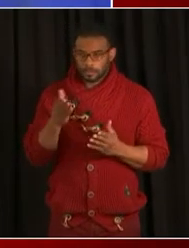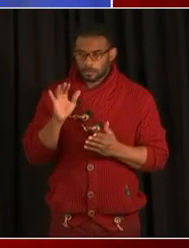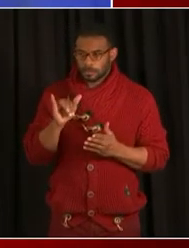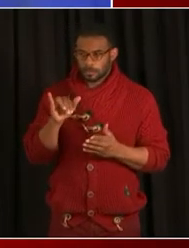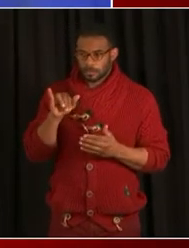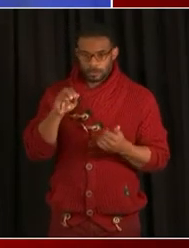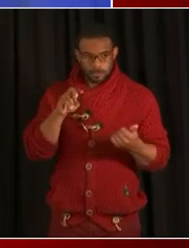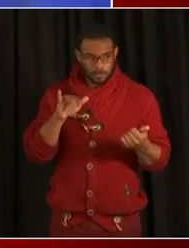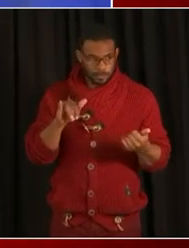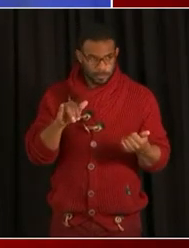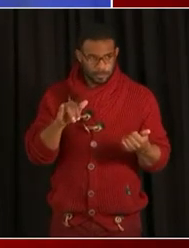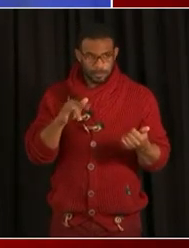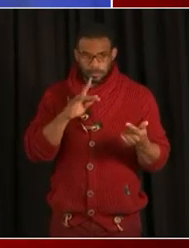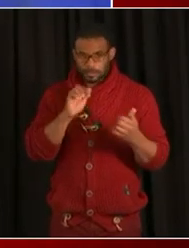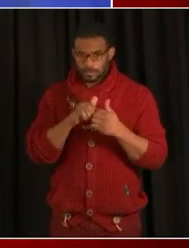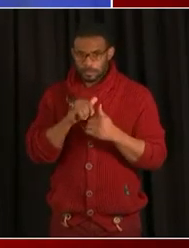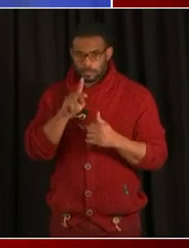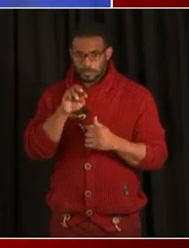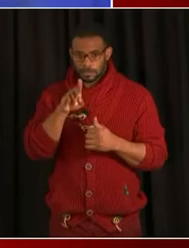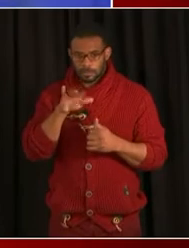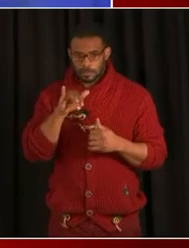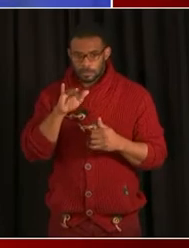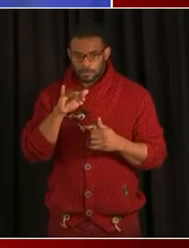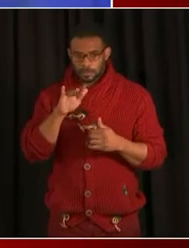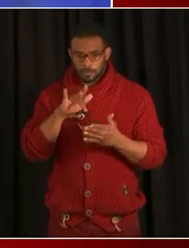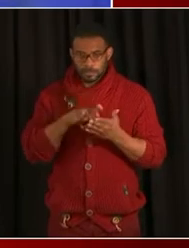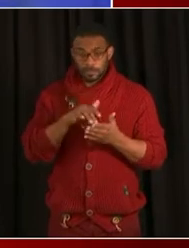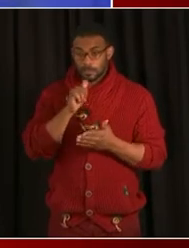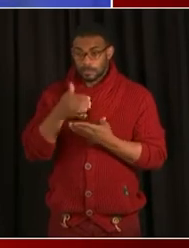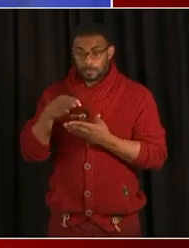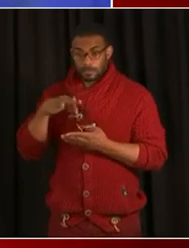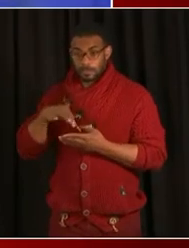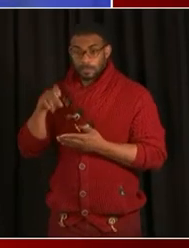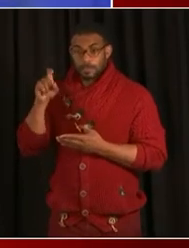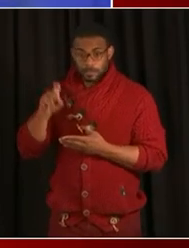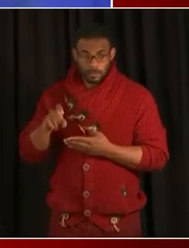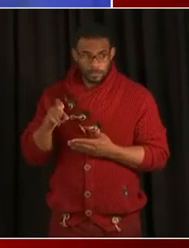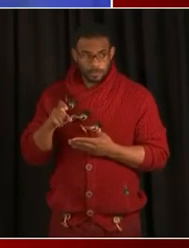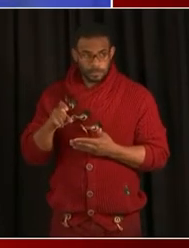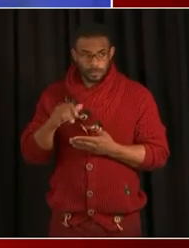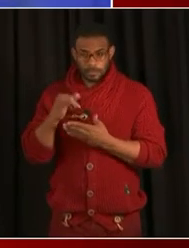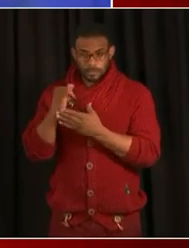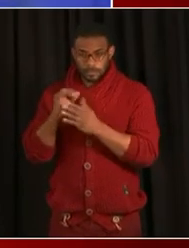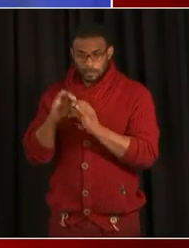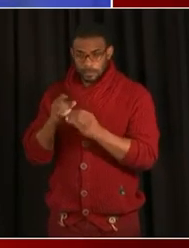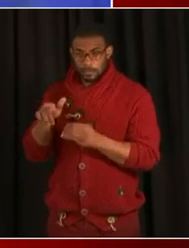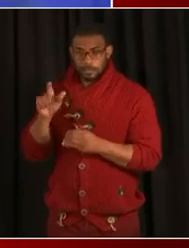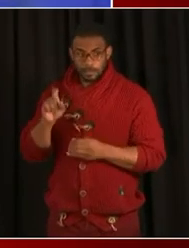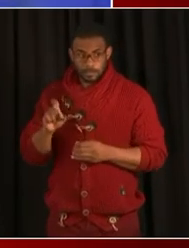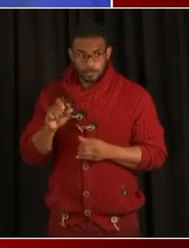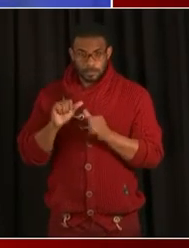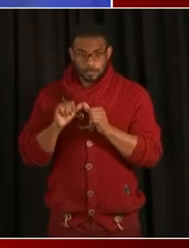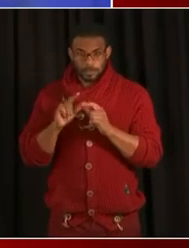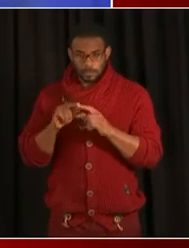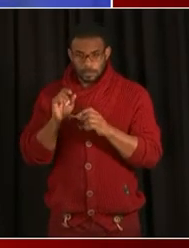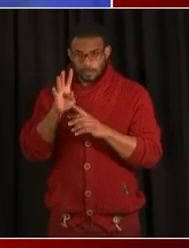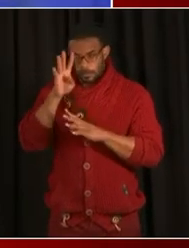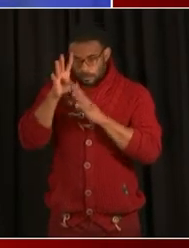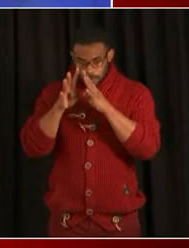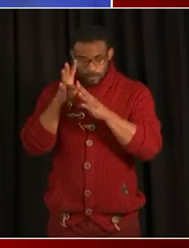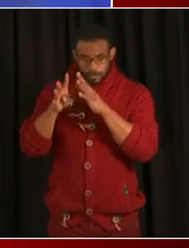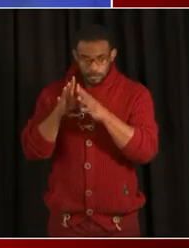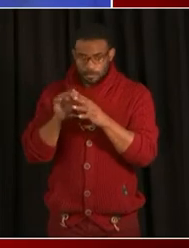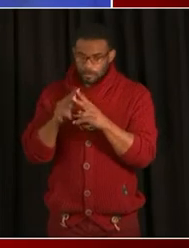Somebody like Jenny, I've spoken at the Kennedy Center, nonprofits have to, and arts organizations, they have to continue to